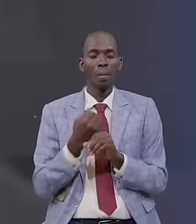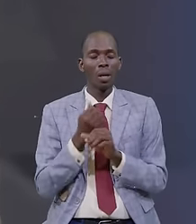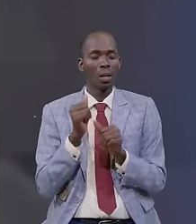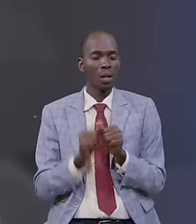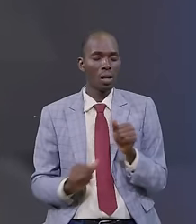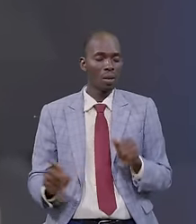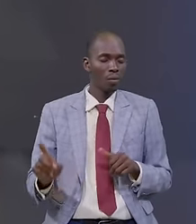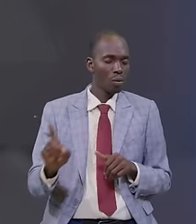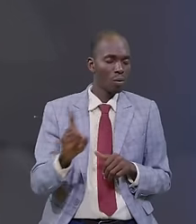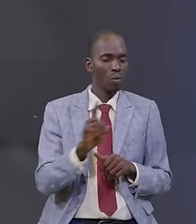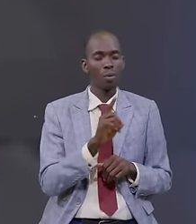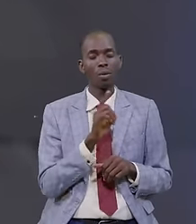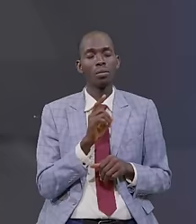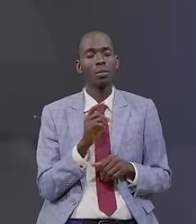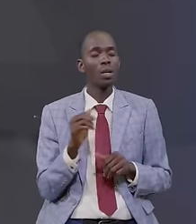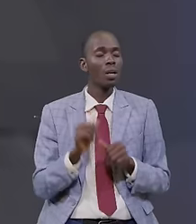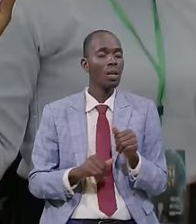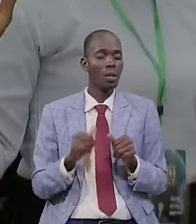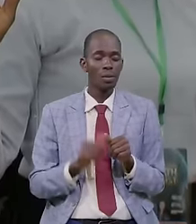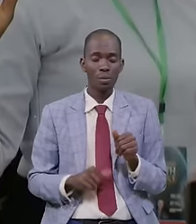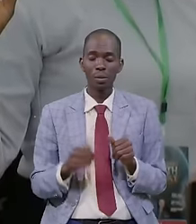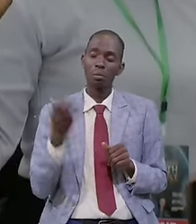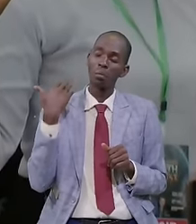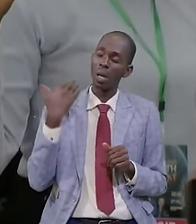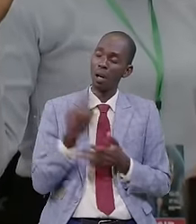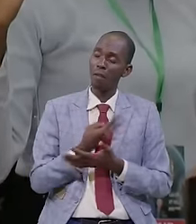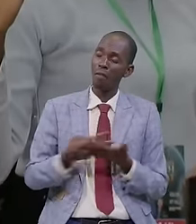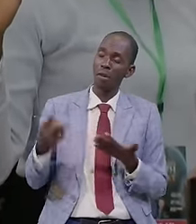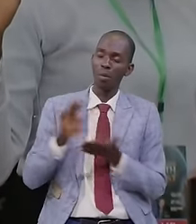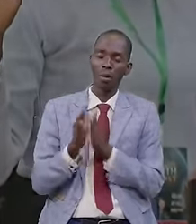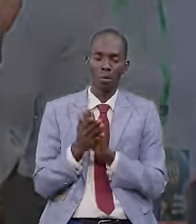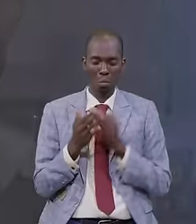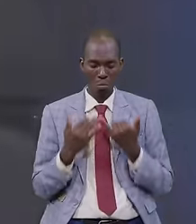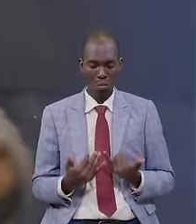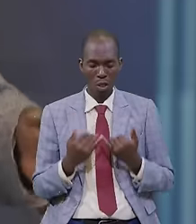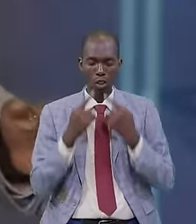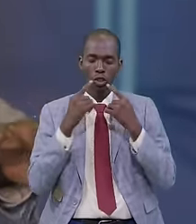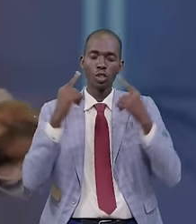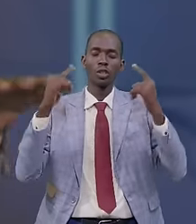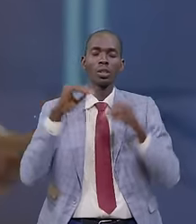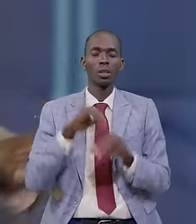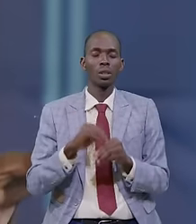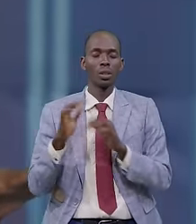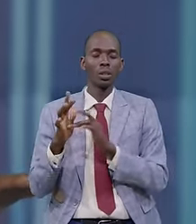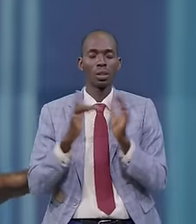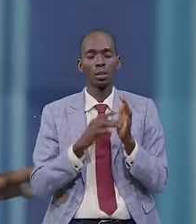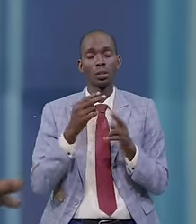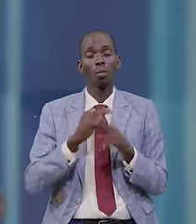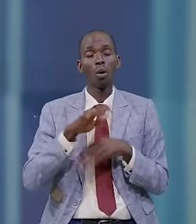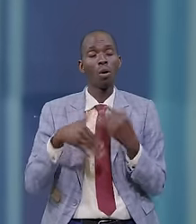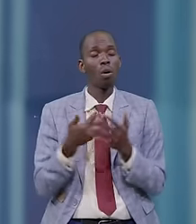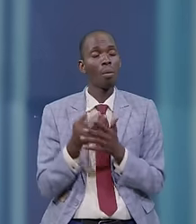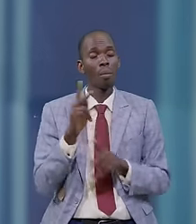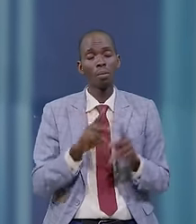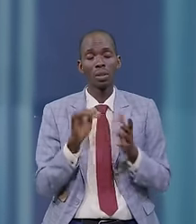past failure a present success. All the people that have been grounded,